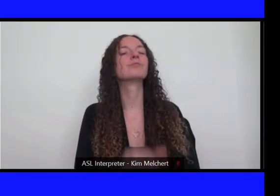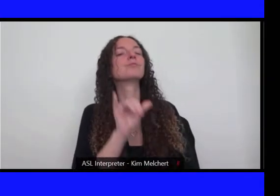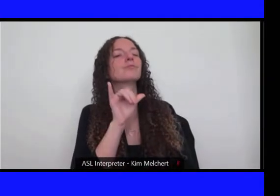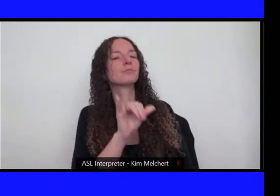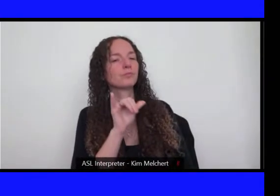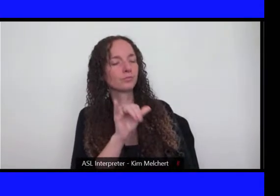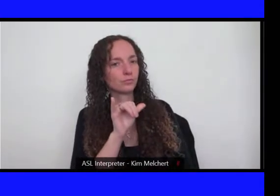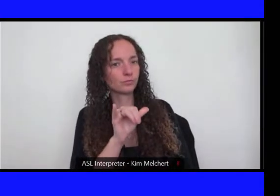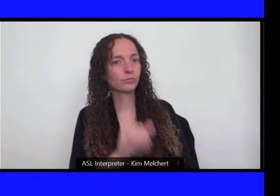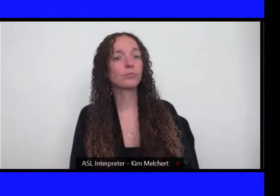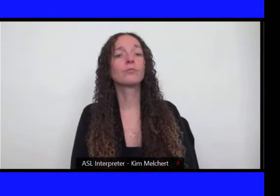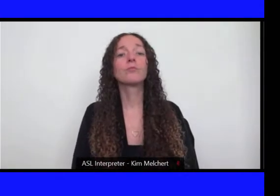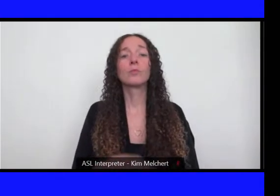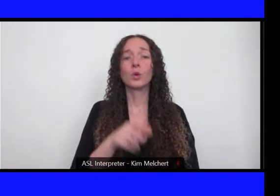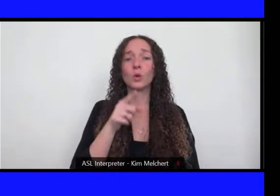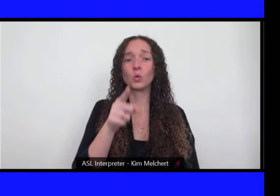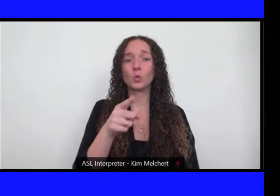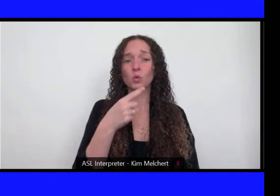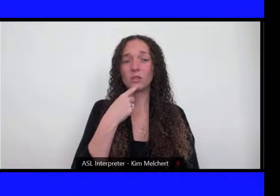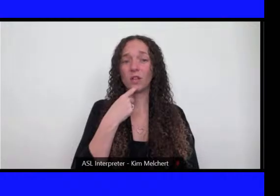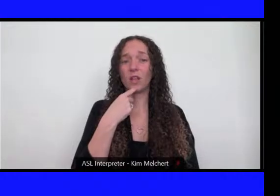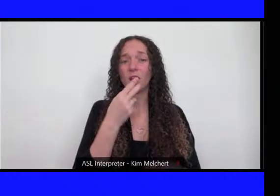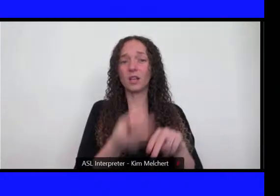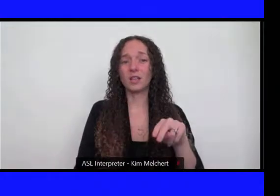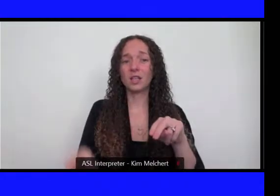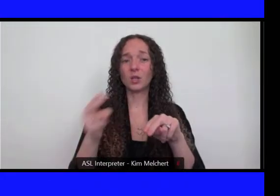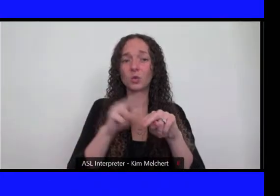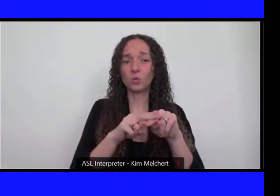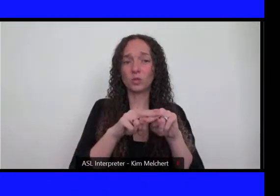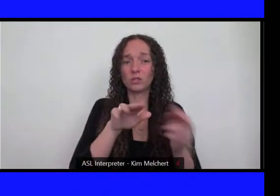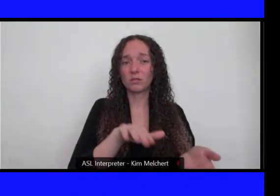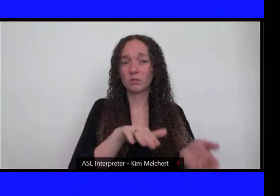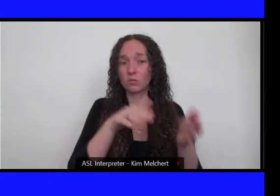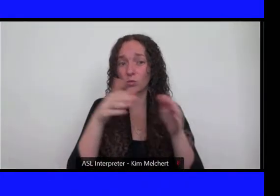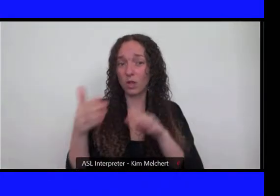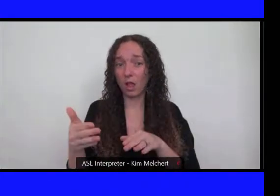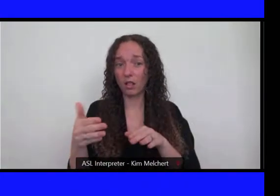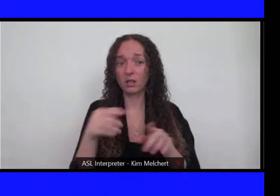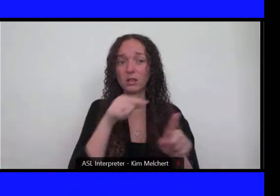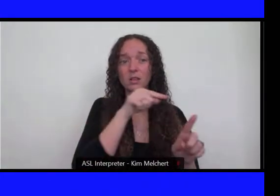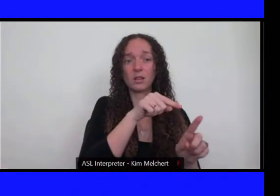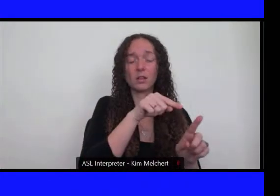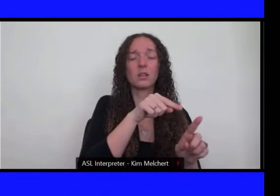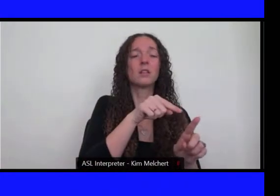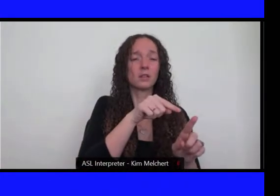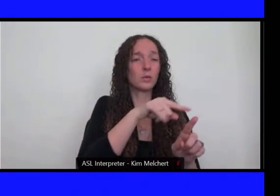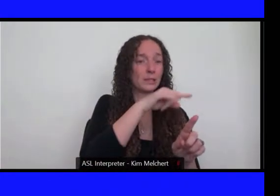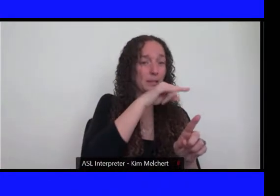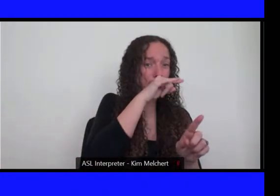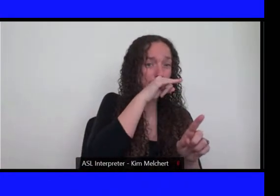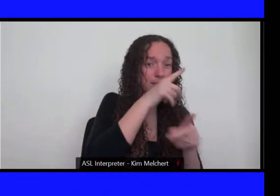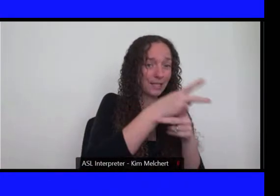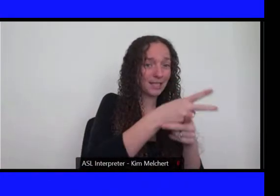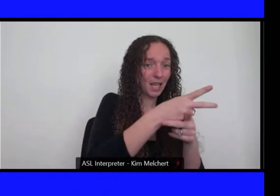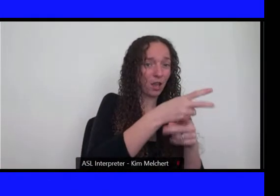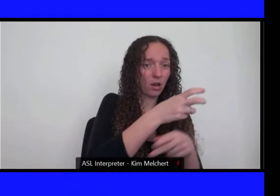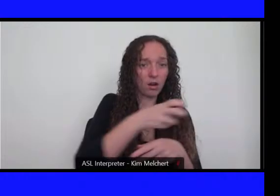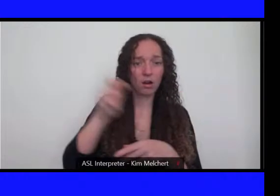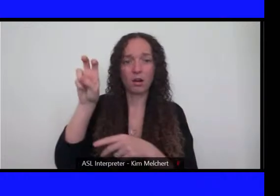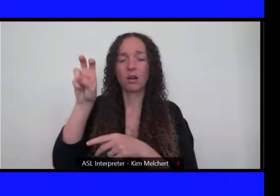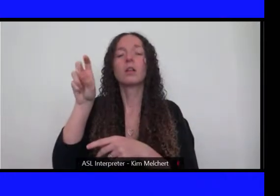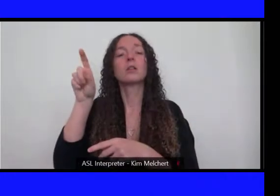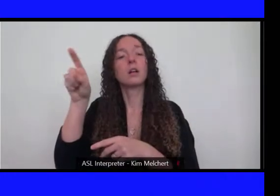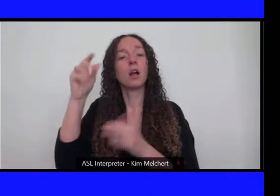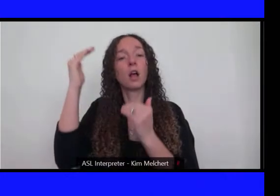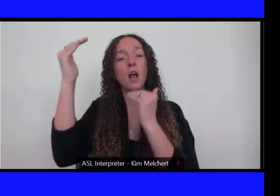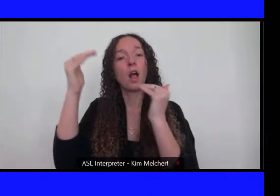lot of support and oversight at that point. And then as they're now transitioning to adulthood and may have to seek